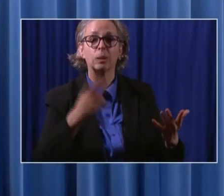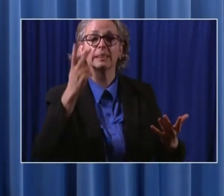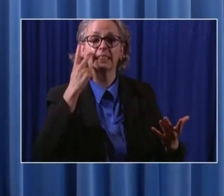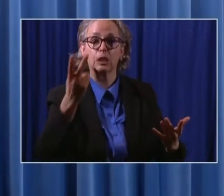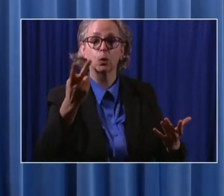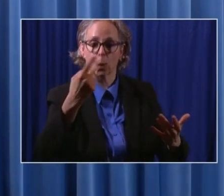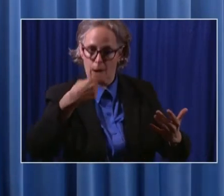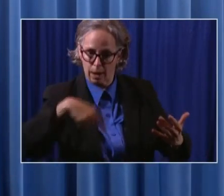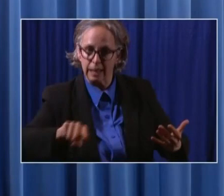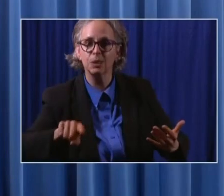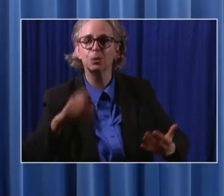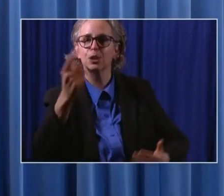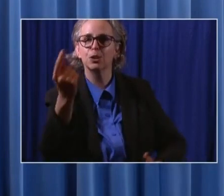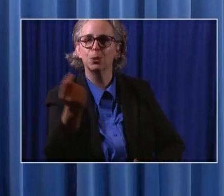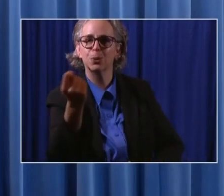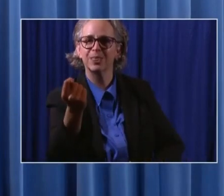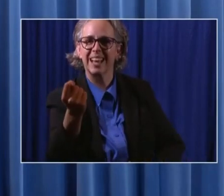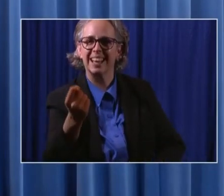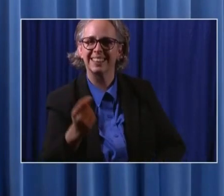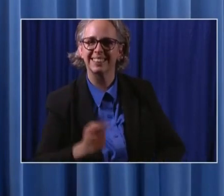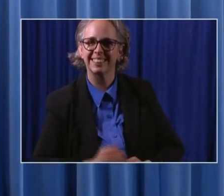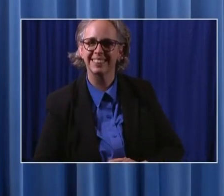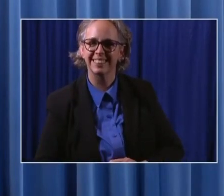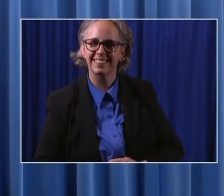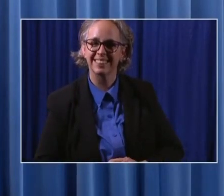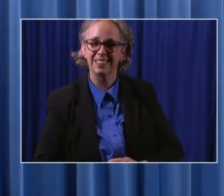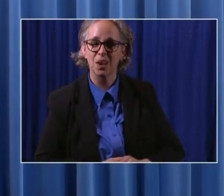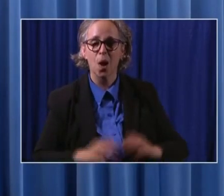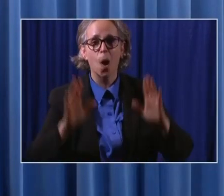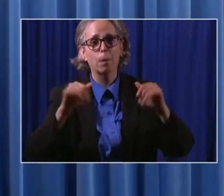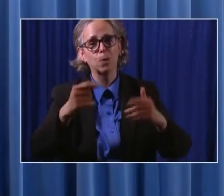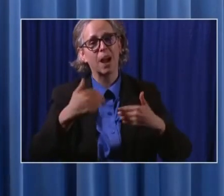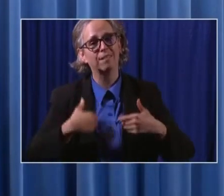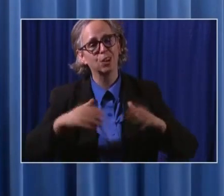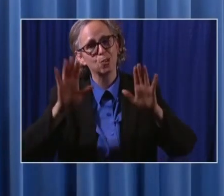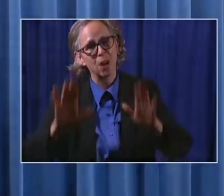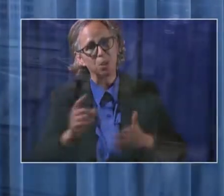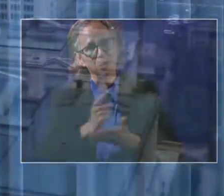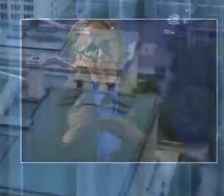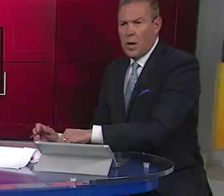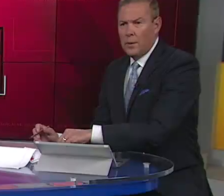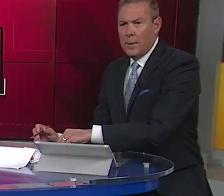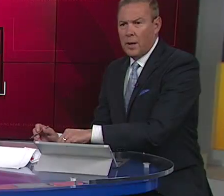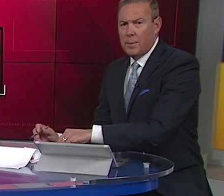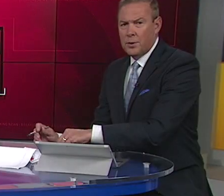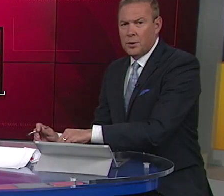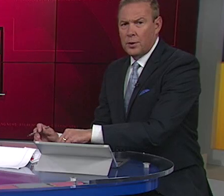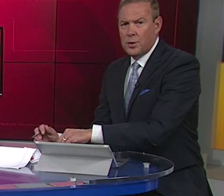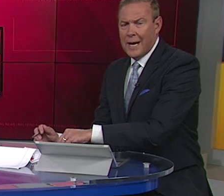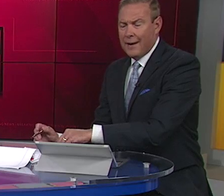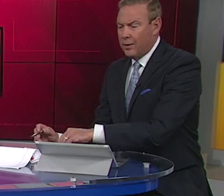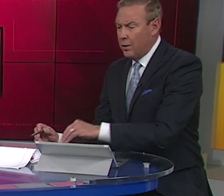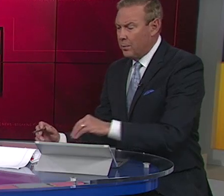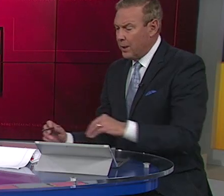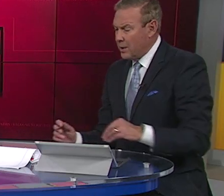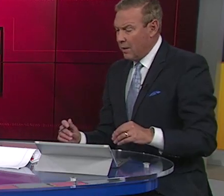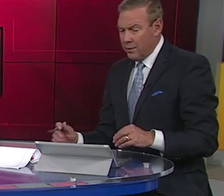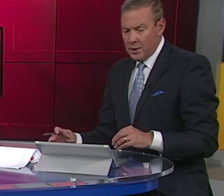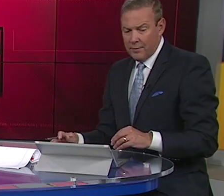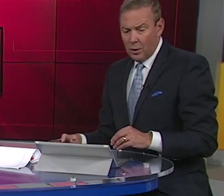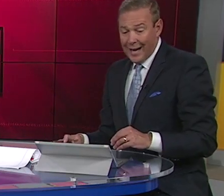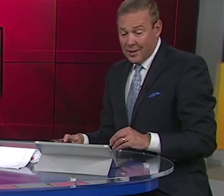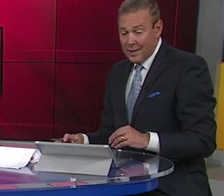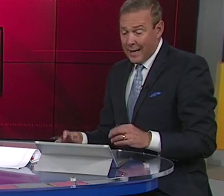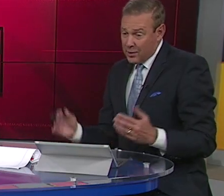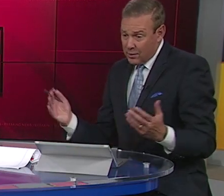Tuesday, and I hope everybody has a great weekend. Thank you very much. Governor DeWine wrapping up his Thursday afternoon press